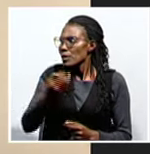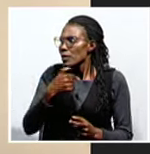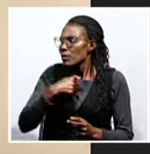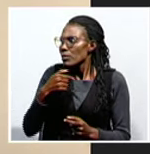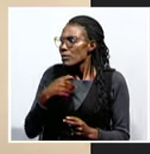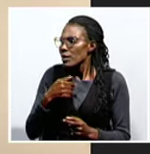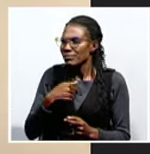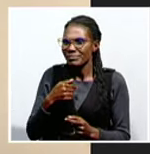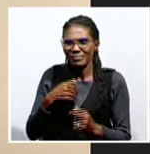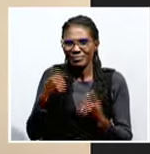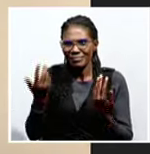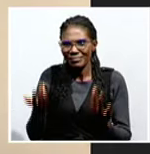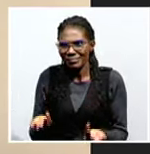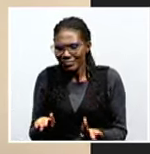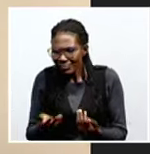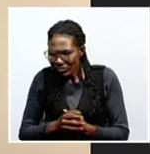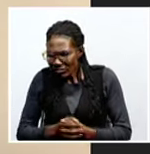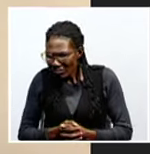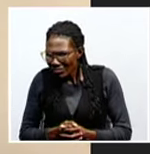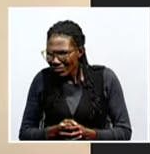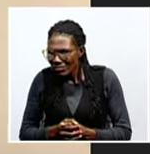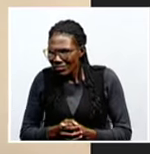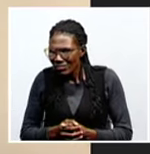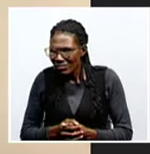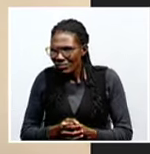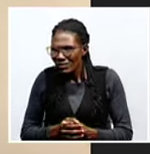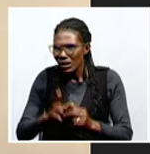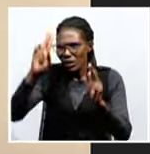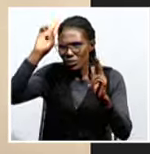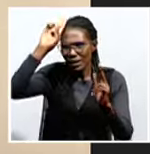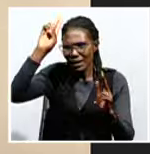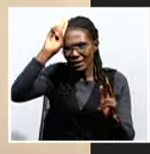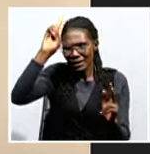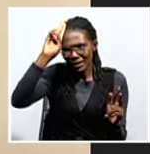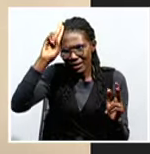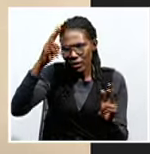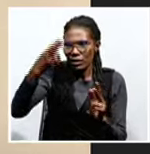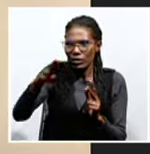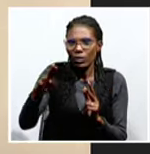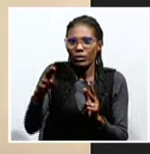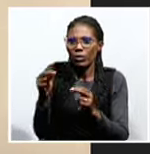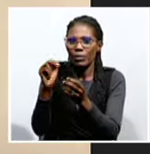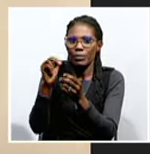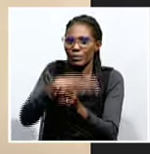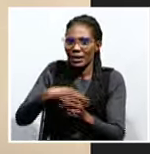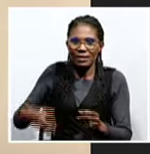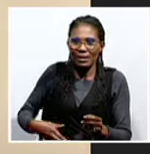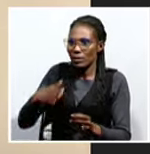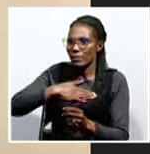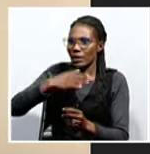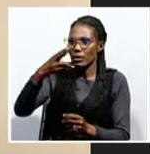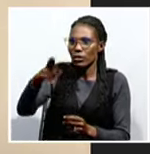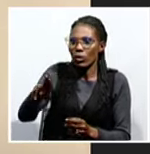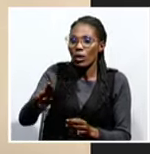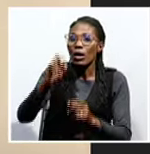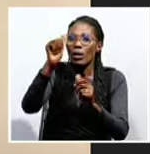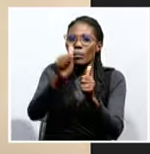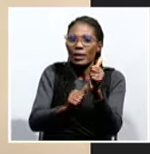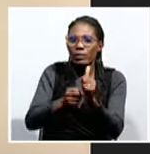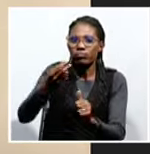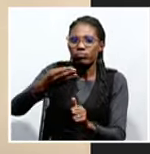mood, because Comrade Hage was not just my president, he was a friend, a big brother,